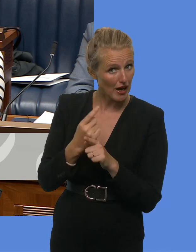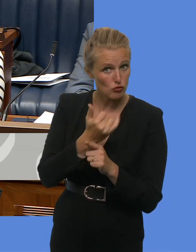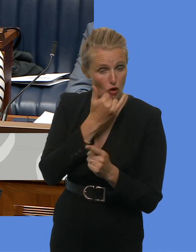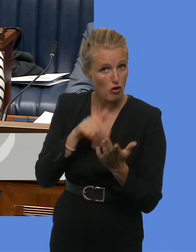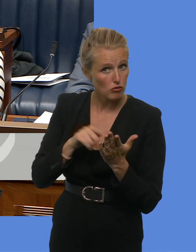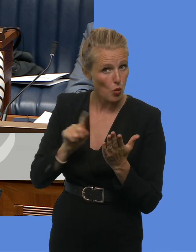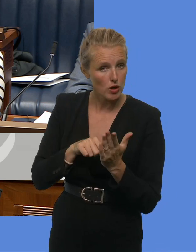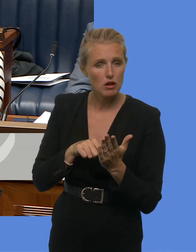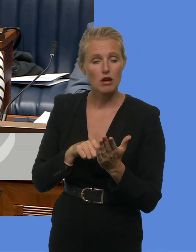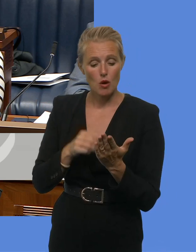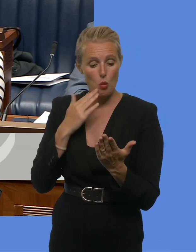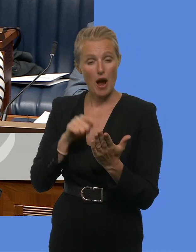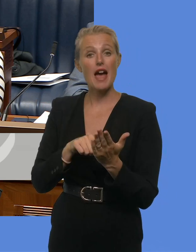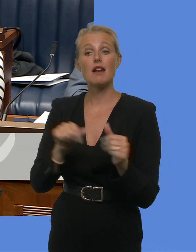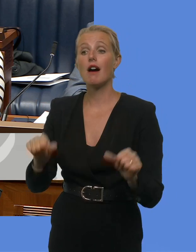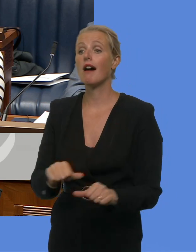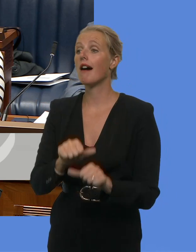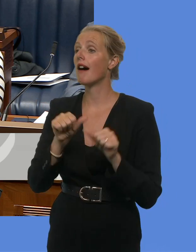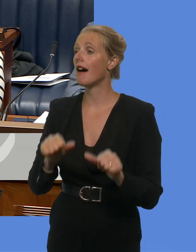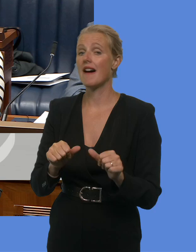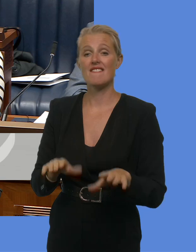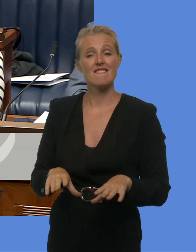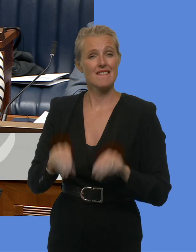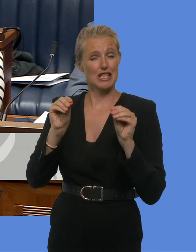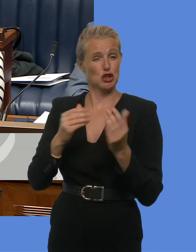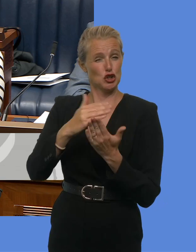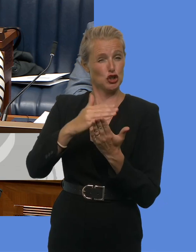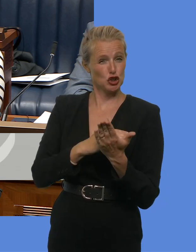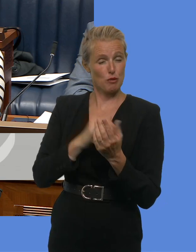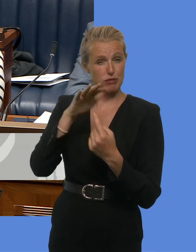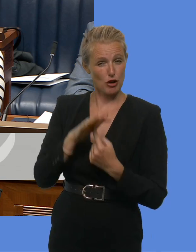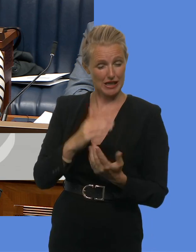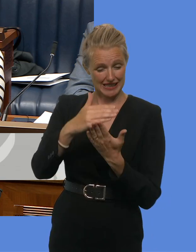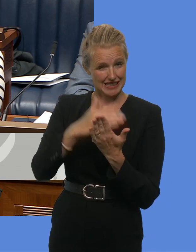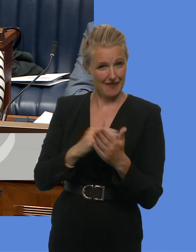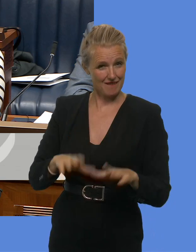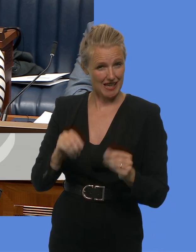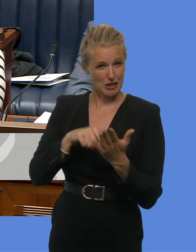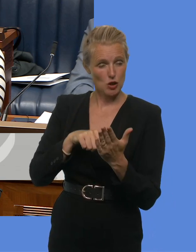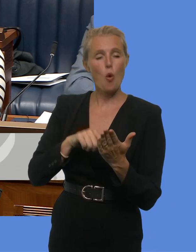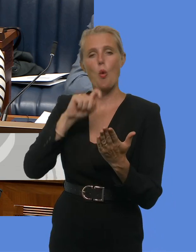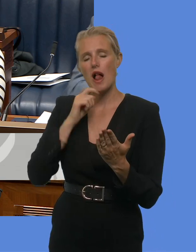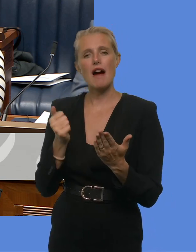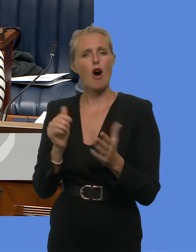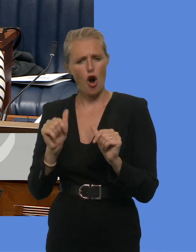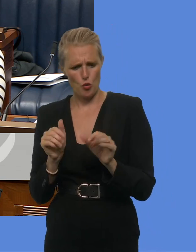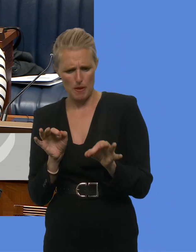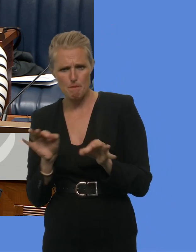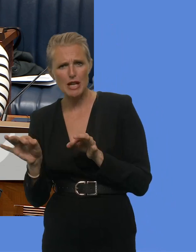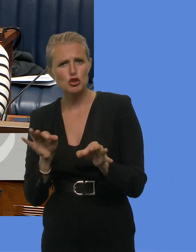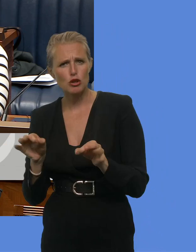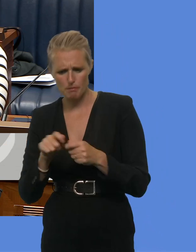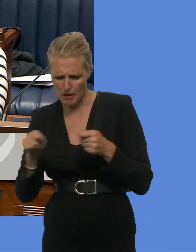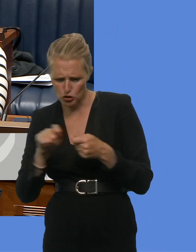following the finalisation of that prioritisation, there will be, of course, a set of measurements put in place to ensure